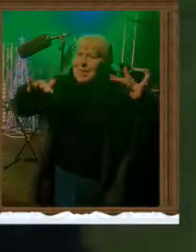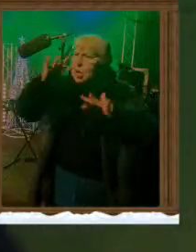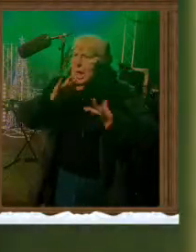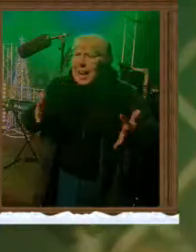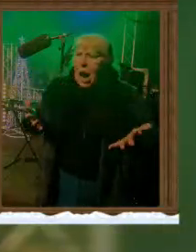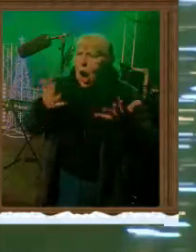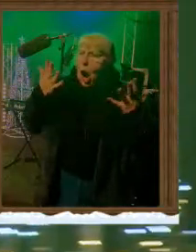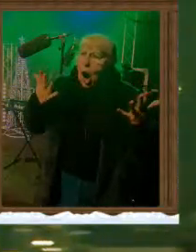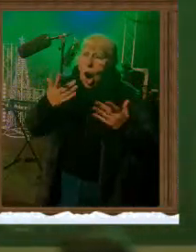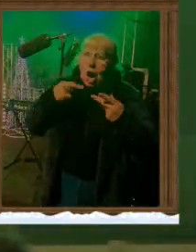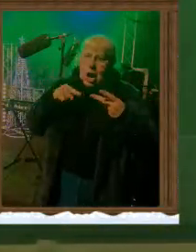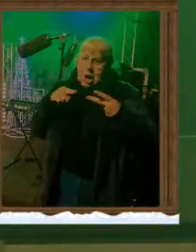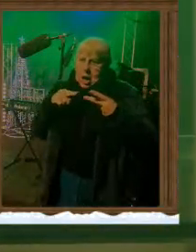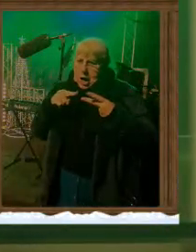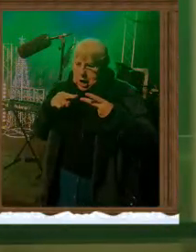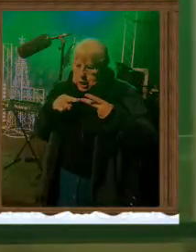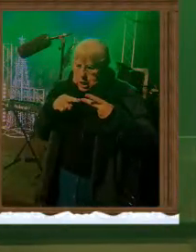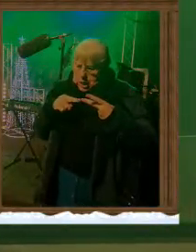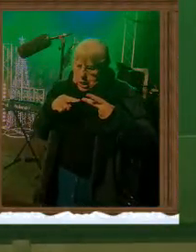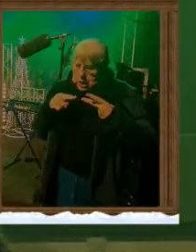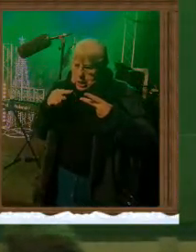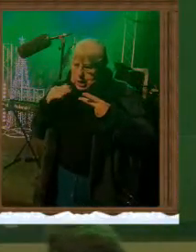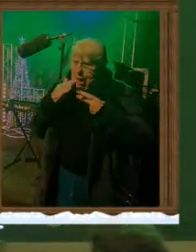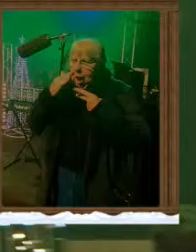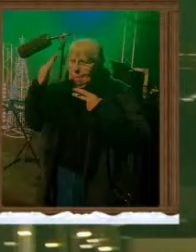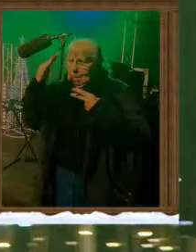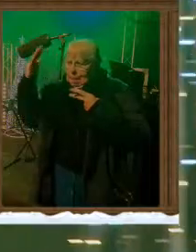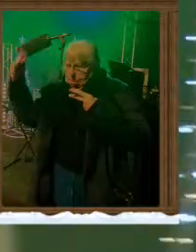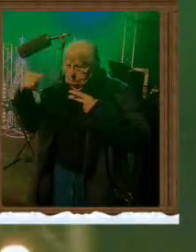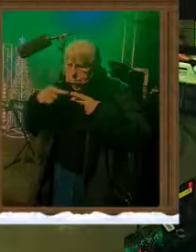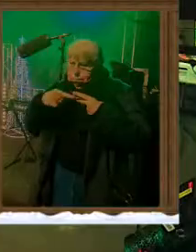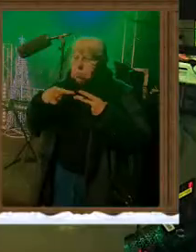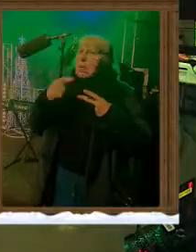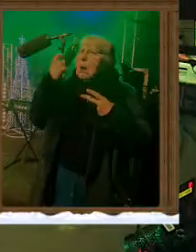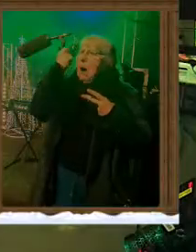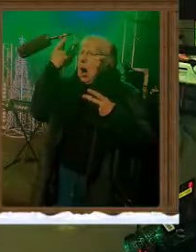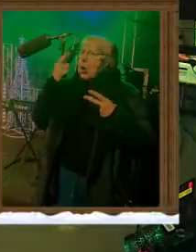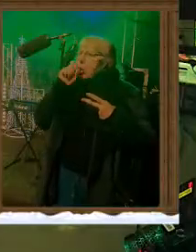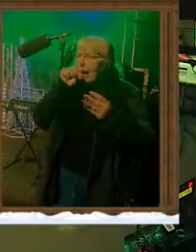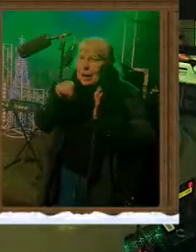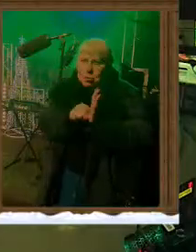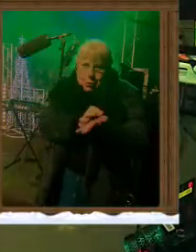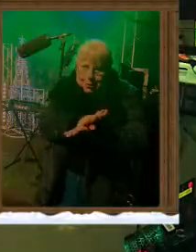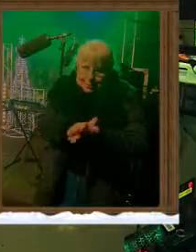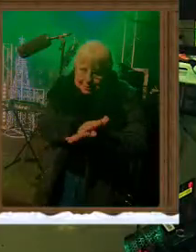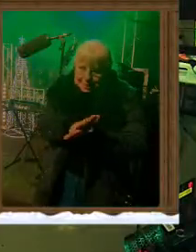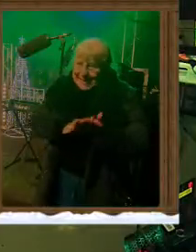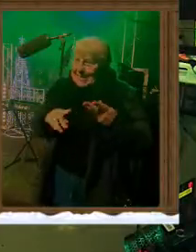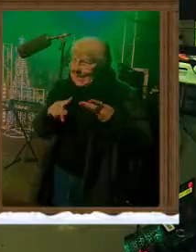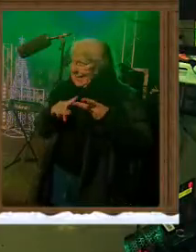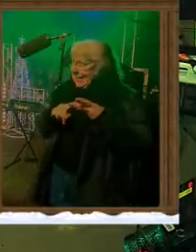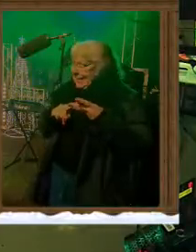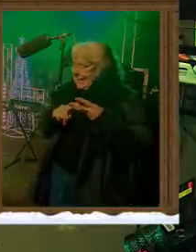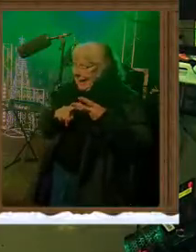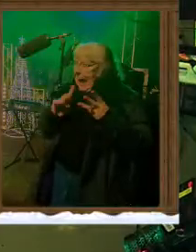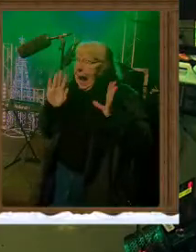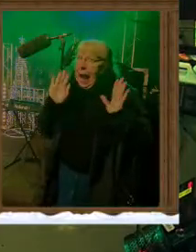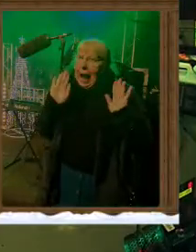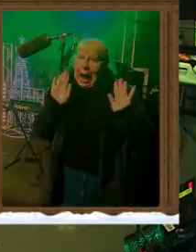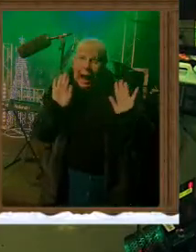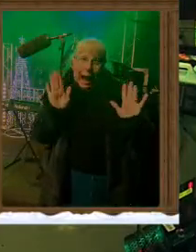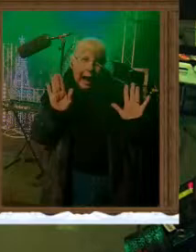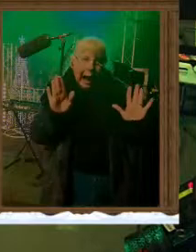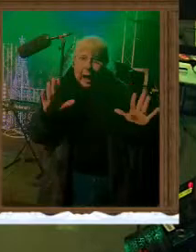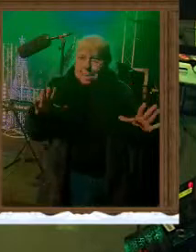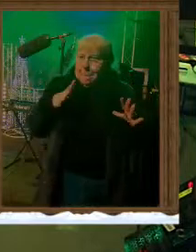raise the levels, make sure you all understand the meaning of Christmas, and get you all excited